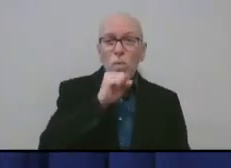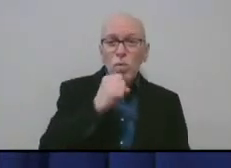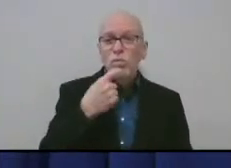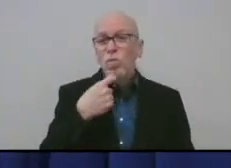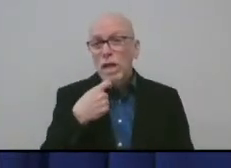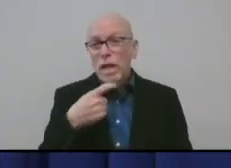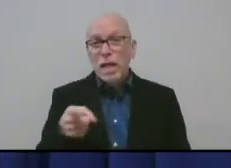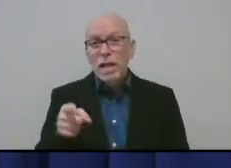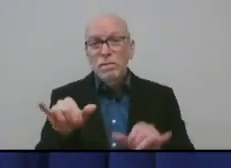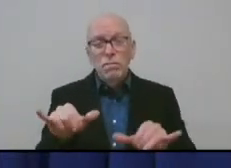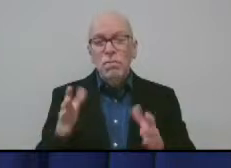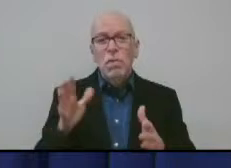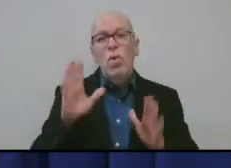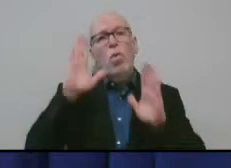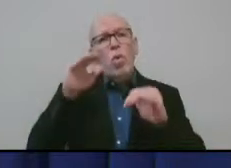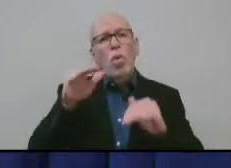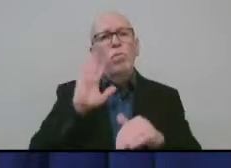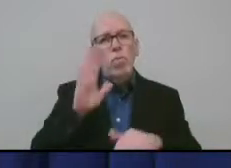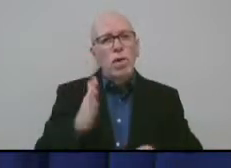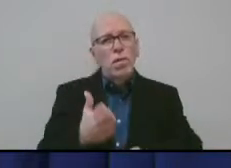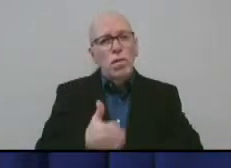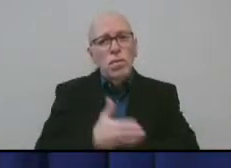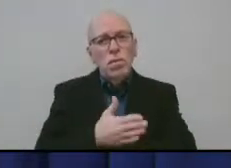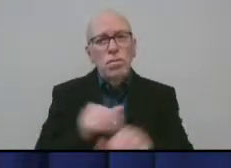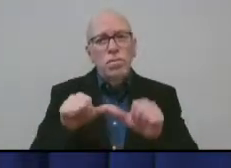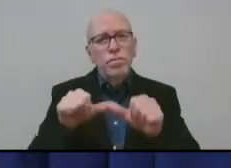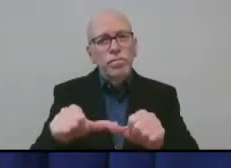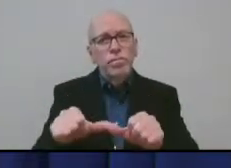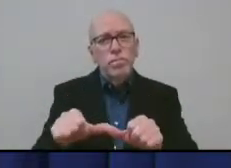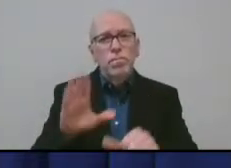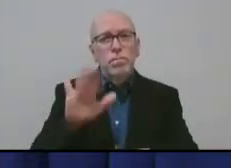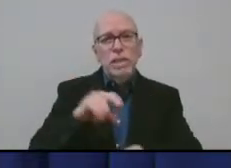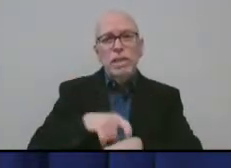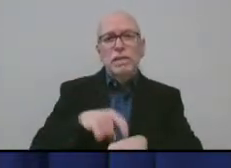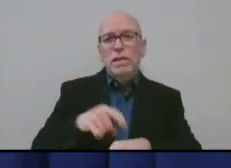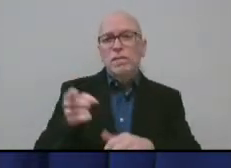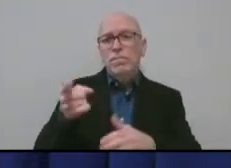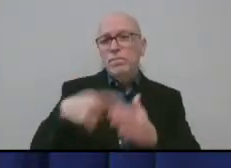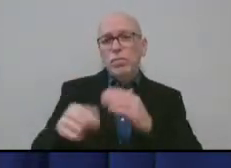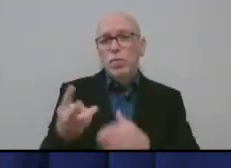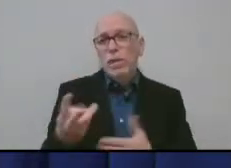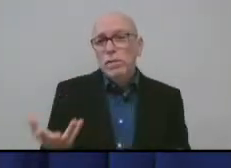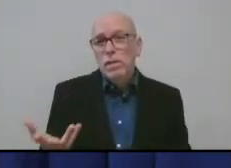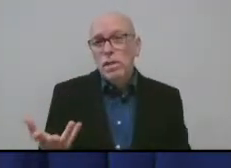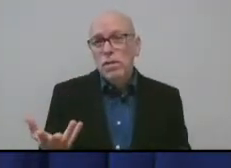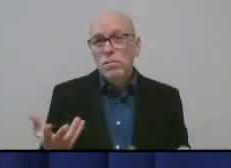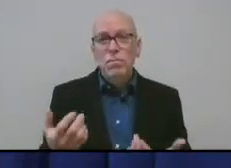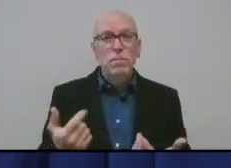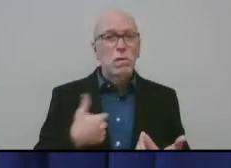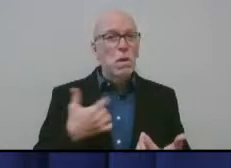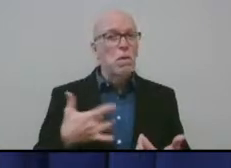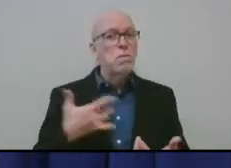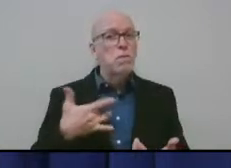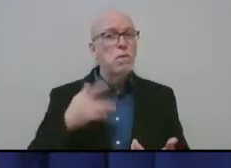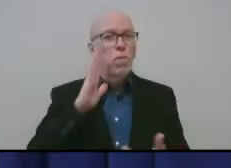will hopefully change for the better by the time we're back here next Wednesday. I suspect it will.